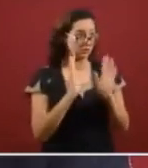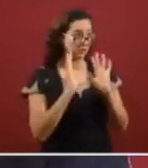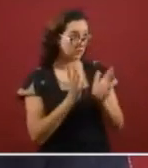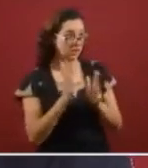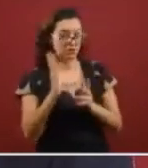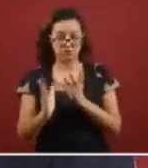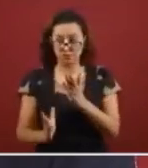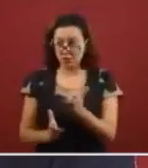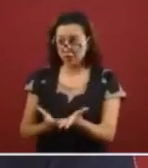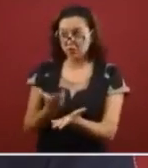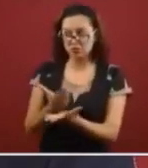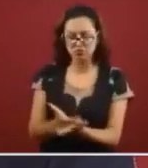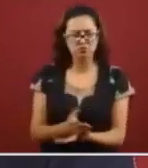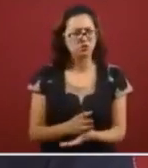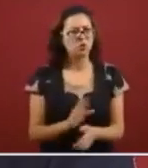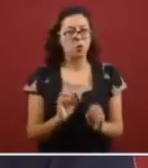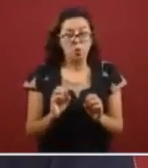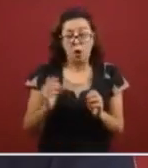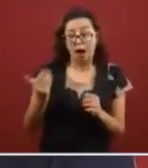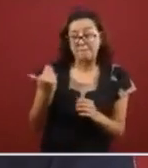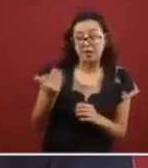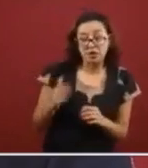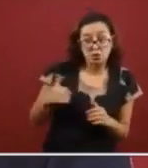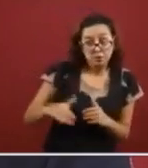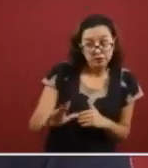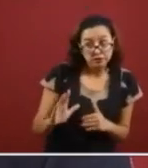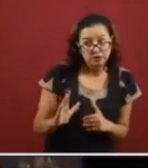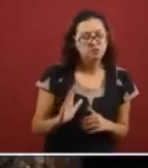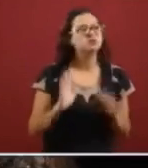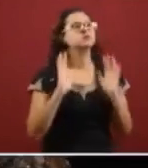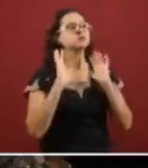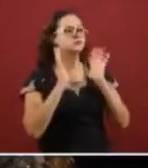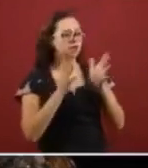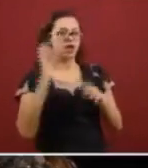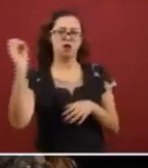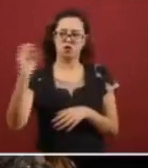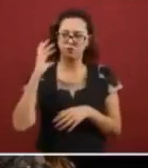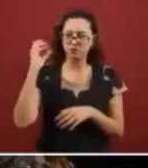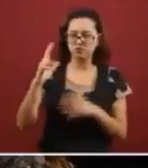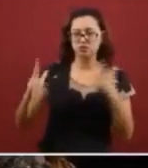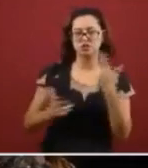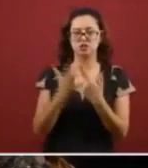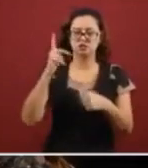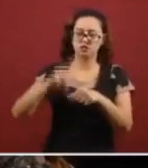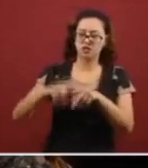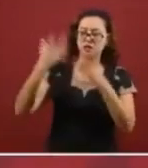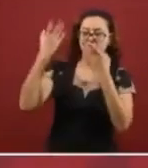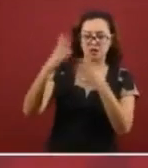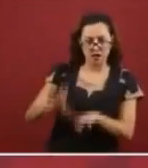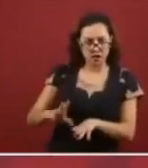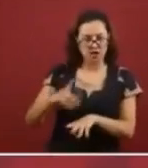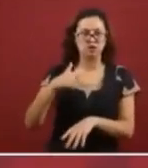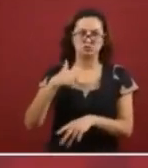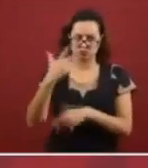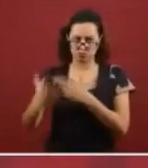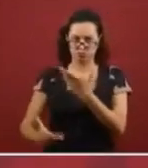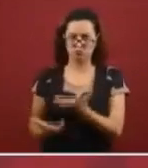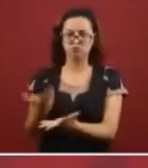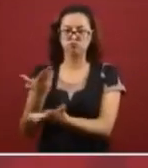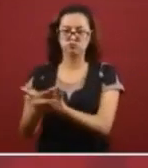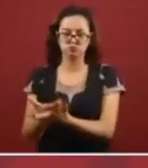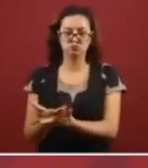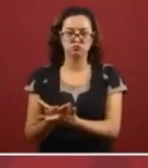remittances. And I did tell them at the convention, and when I return, I